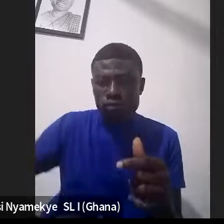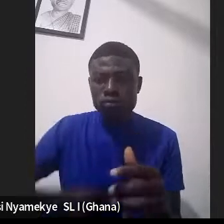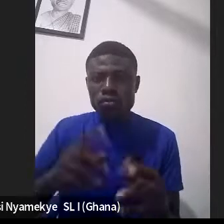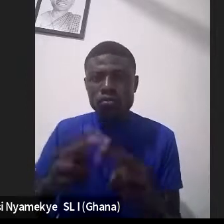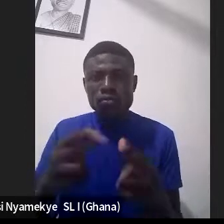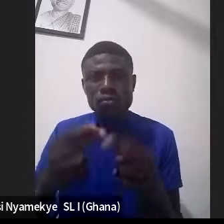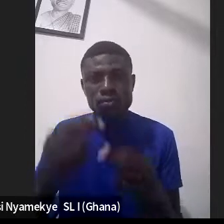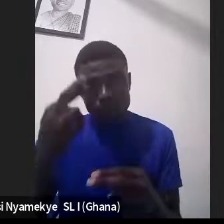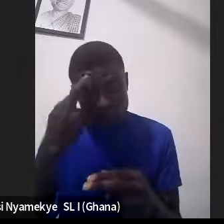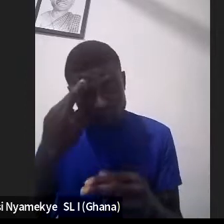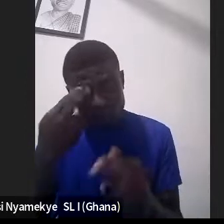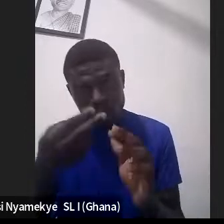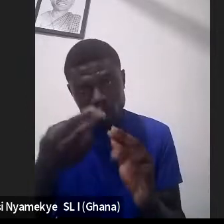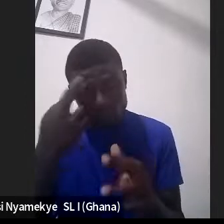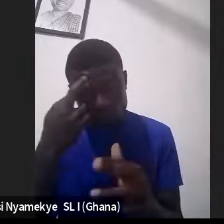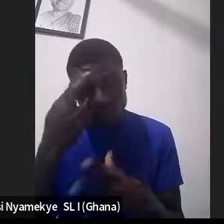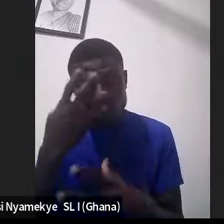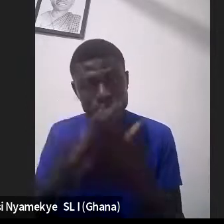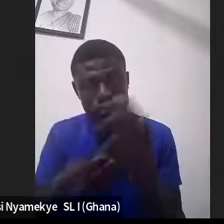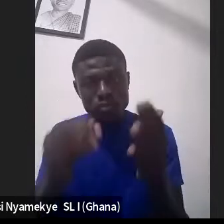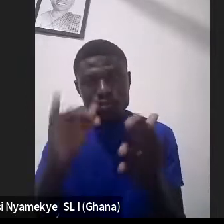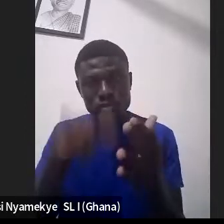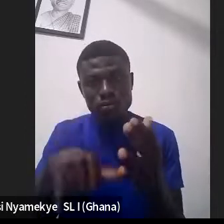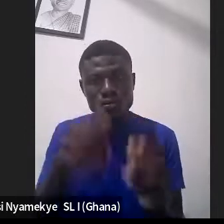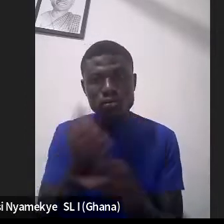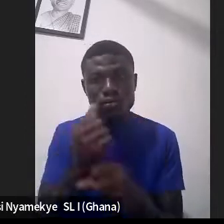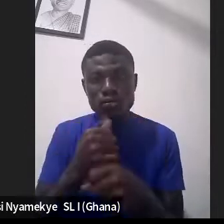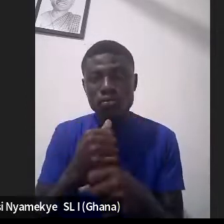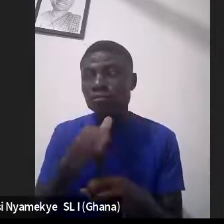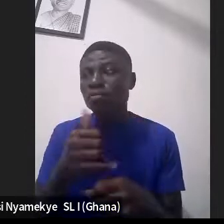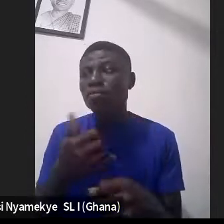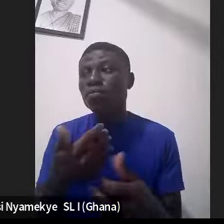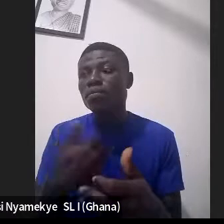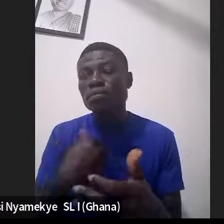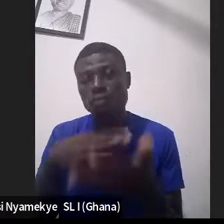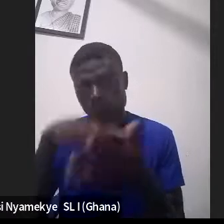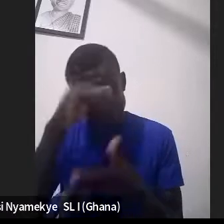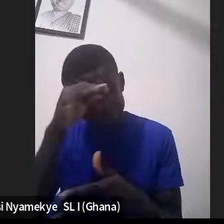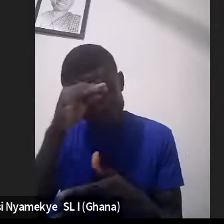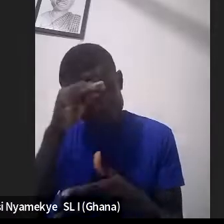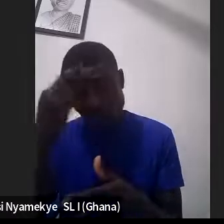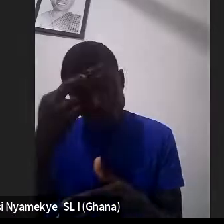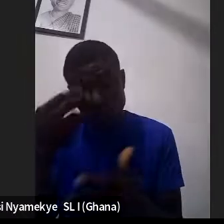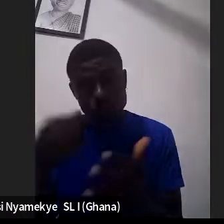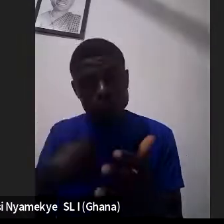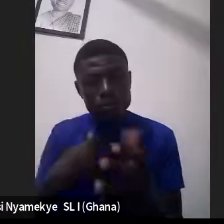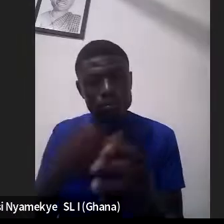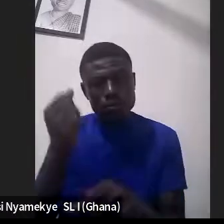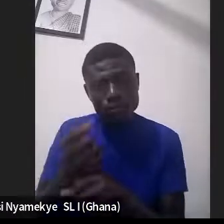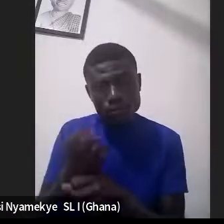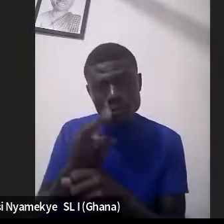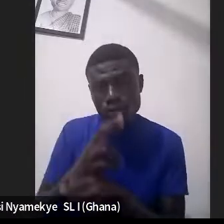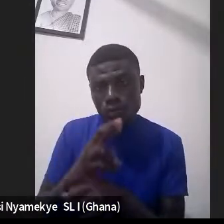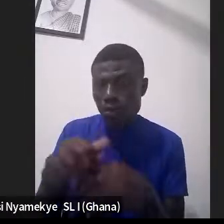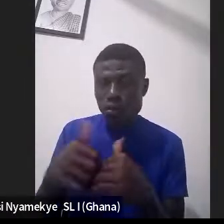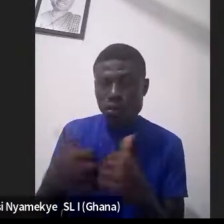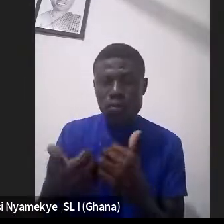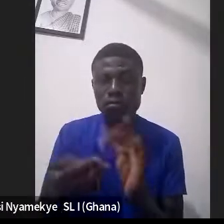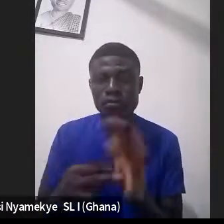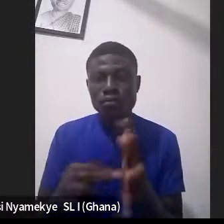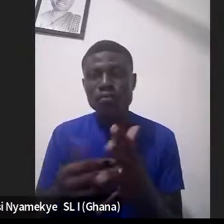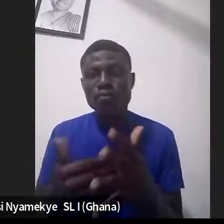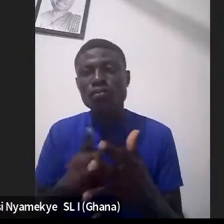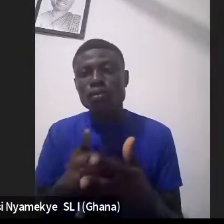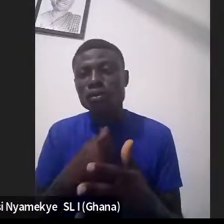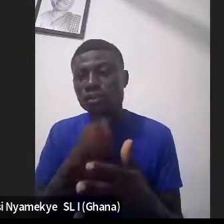she dropped out of school, that's what, maybe that's where I got it from, or maybe because she had me and she dropped